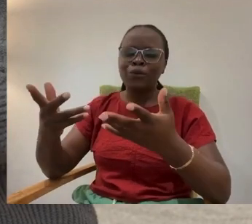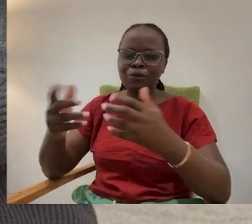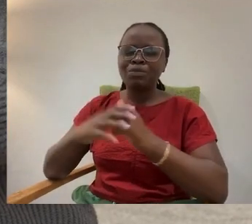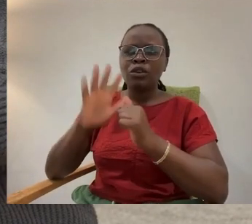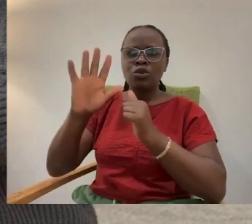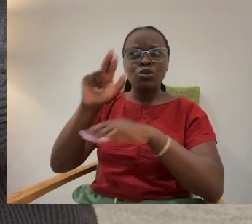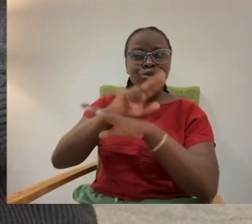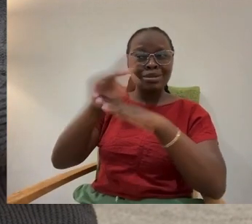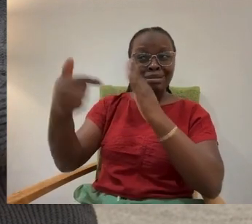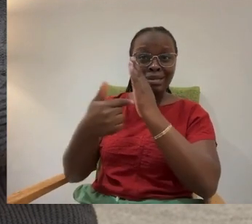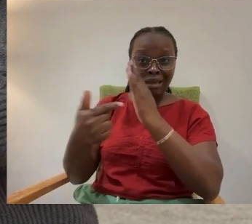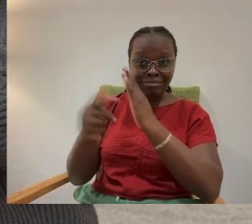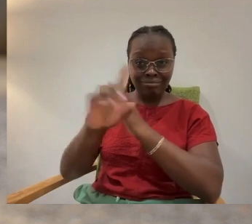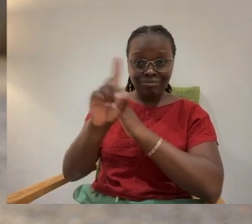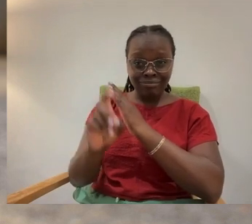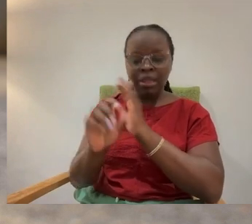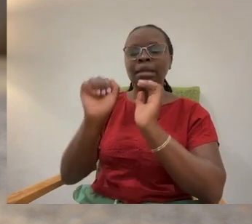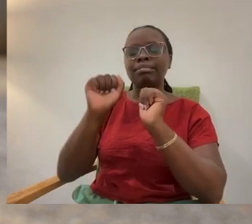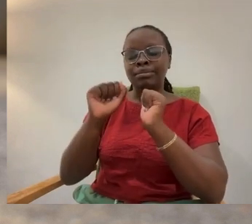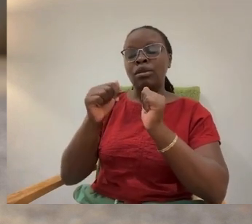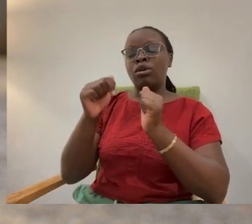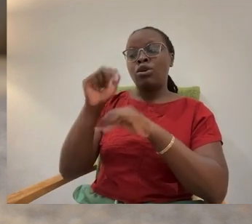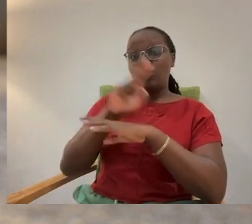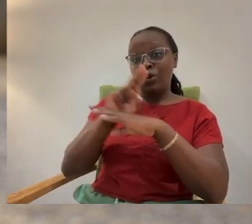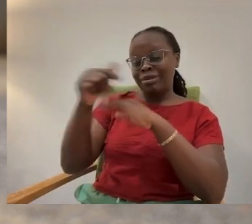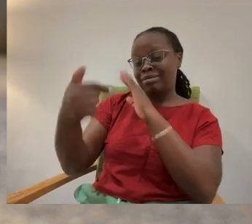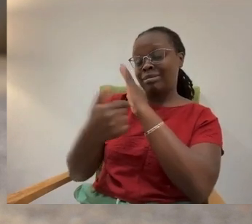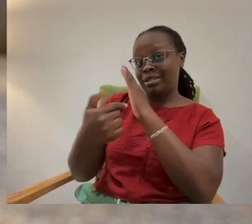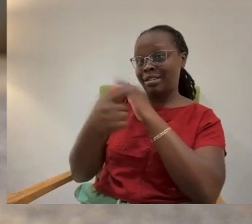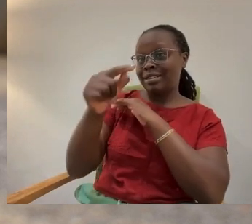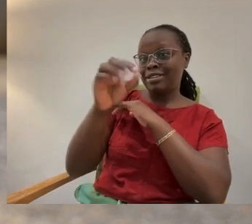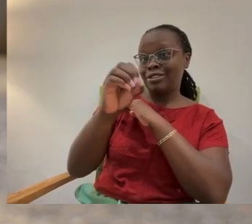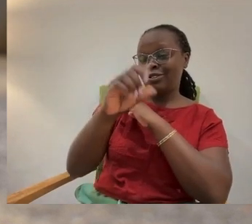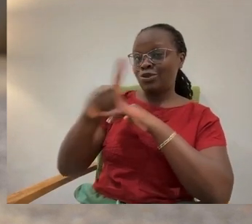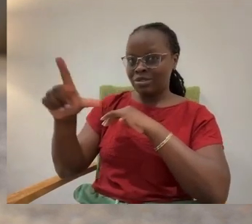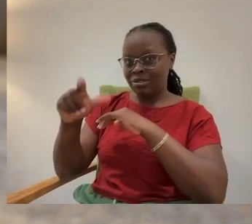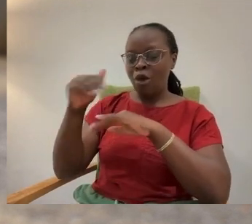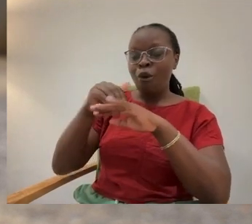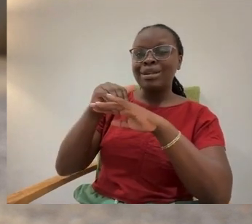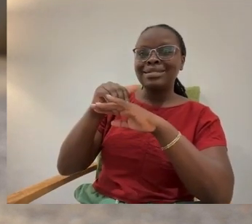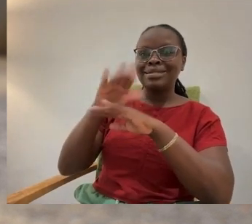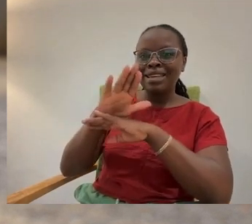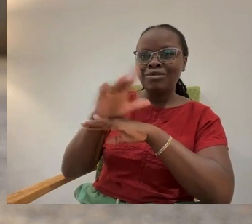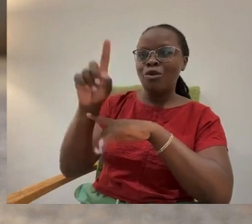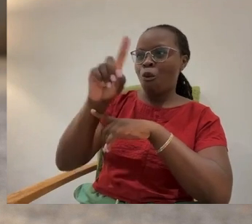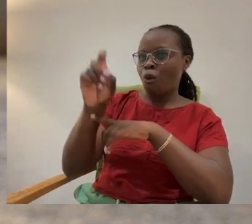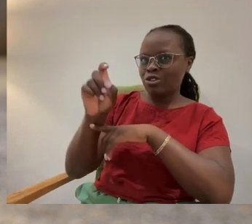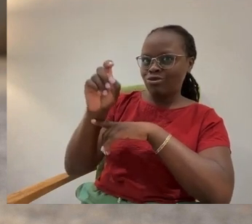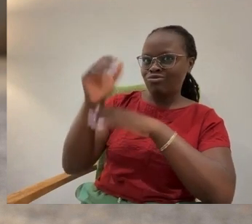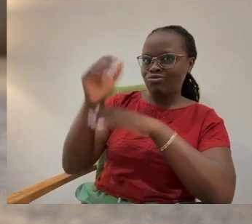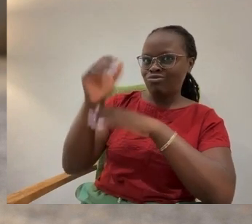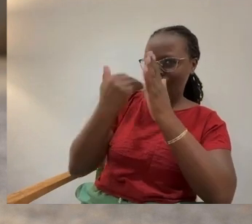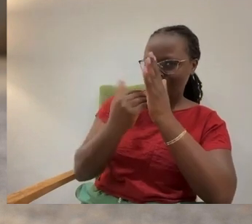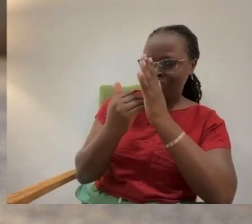you managed that? Using EdTech tools, we administer assignments and also questions